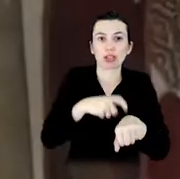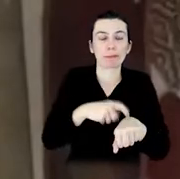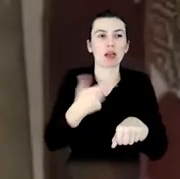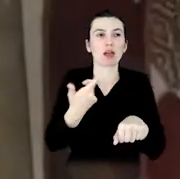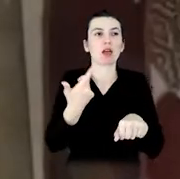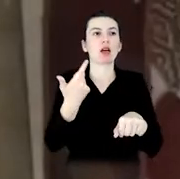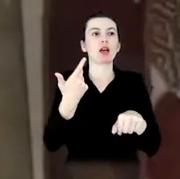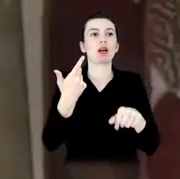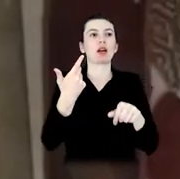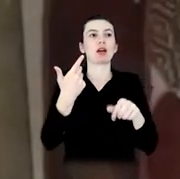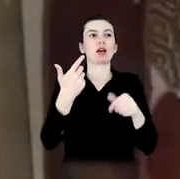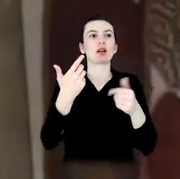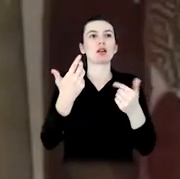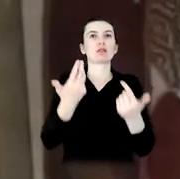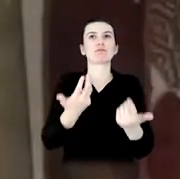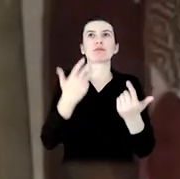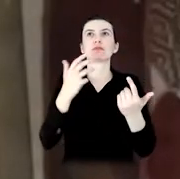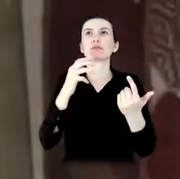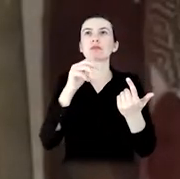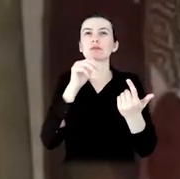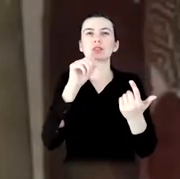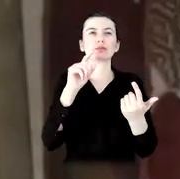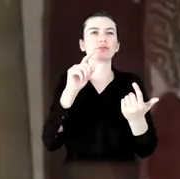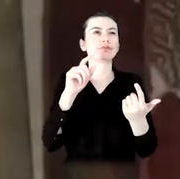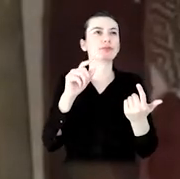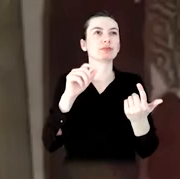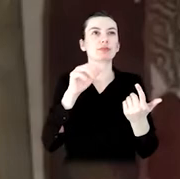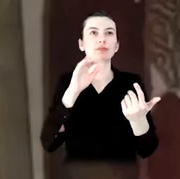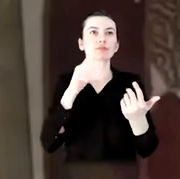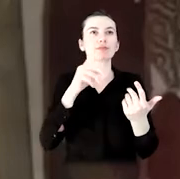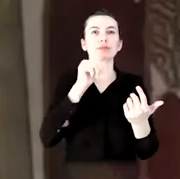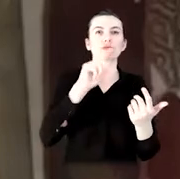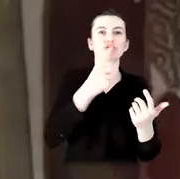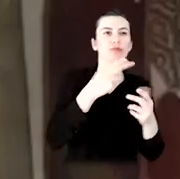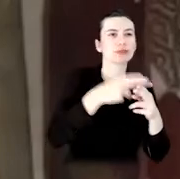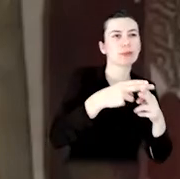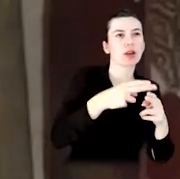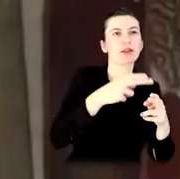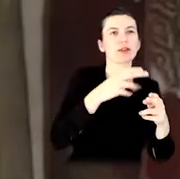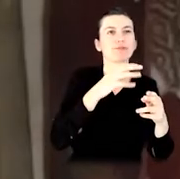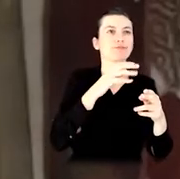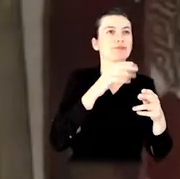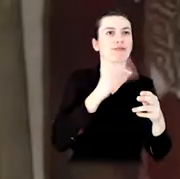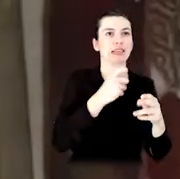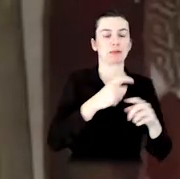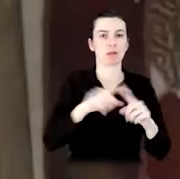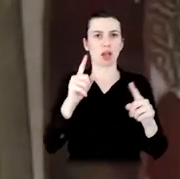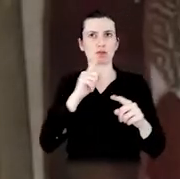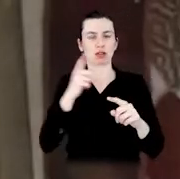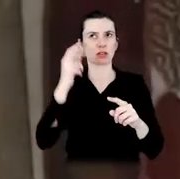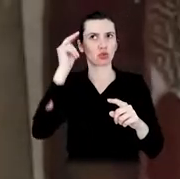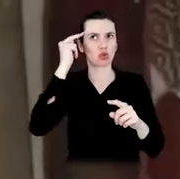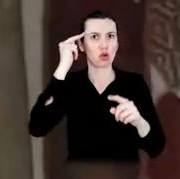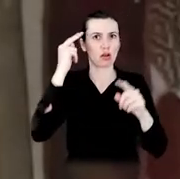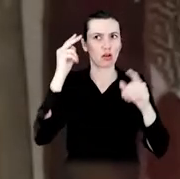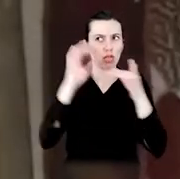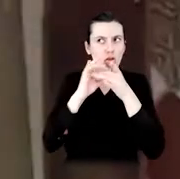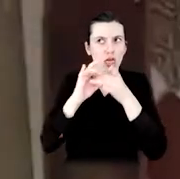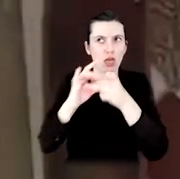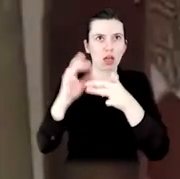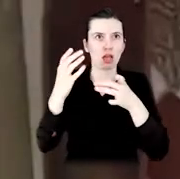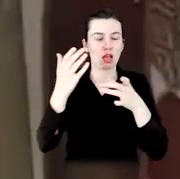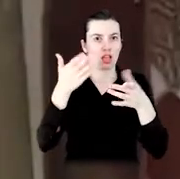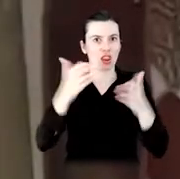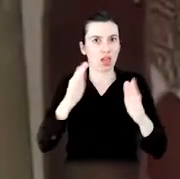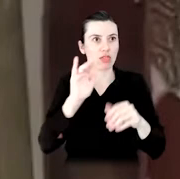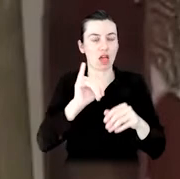time, it's not so much that it was a temporary fix as that it was building some new neural pathways in very rapid